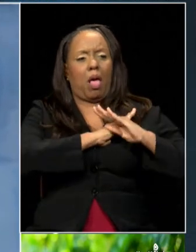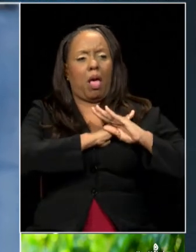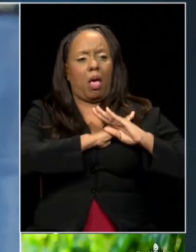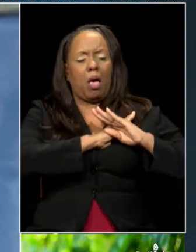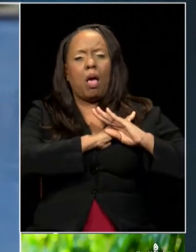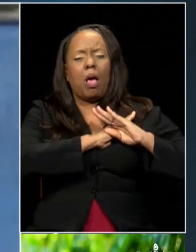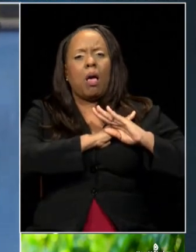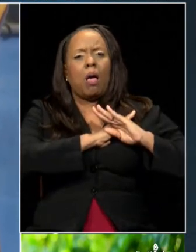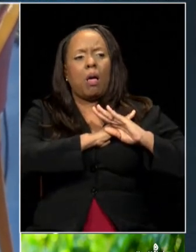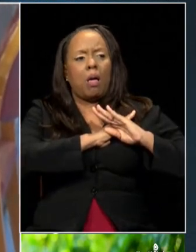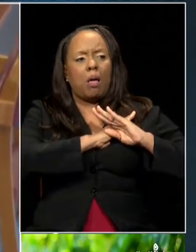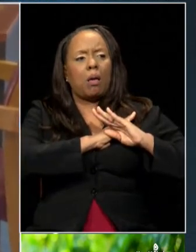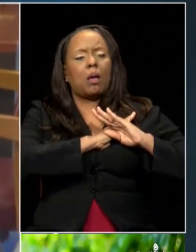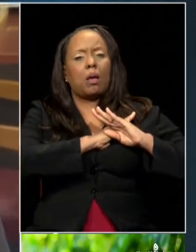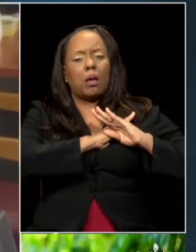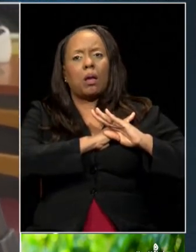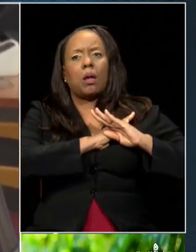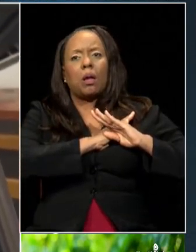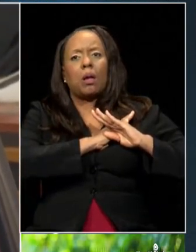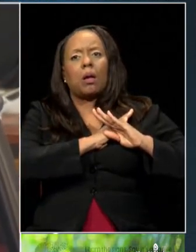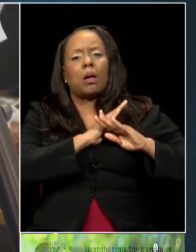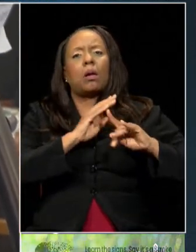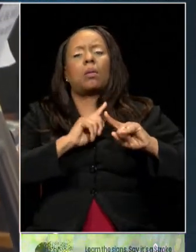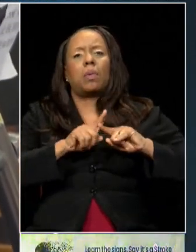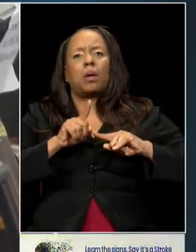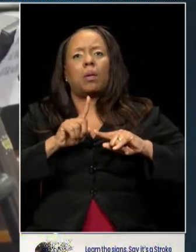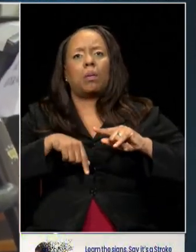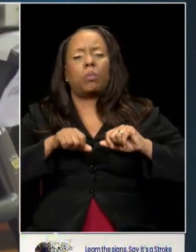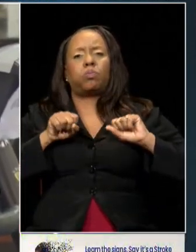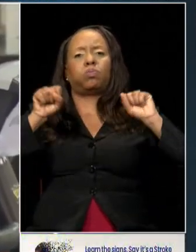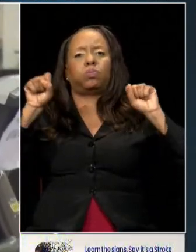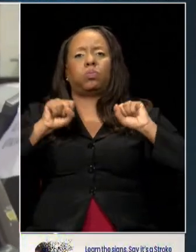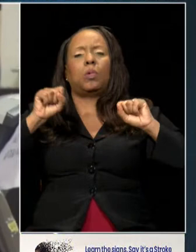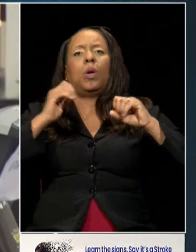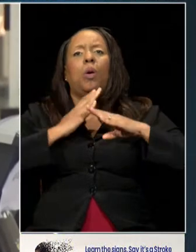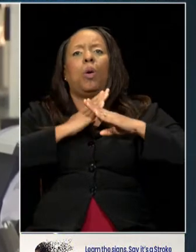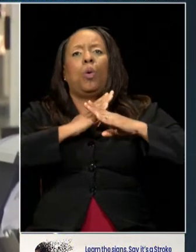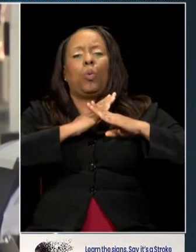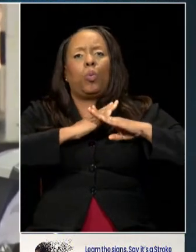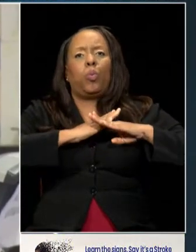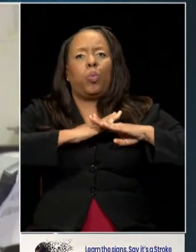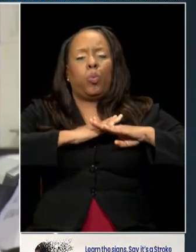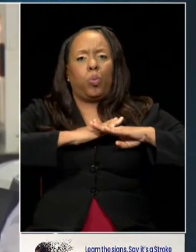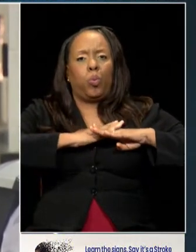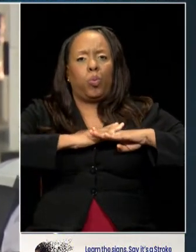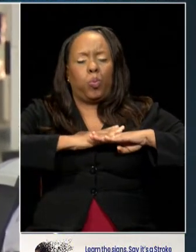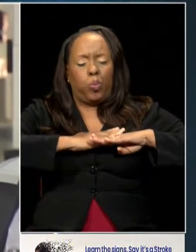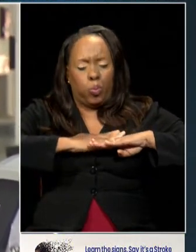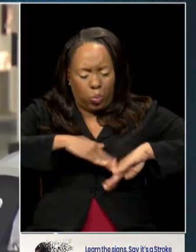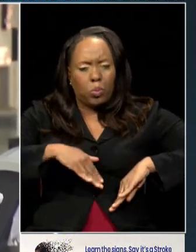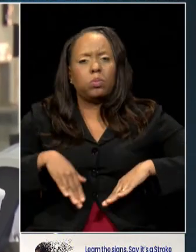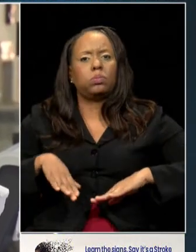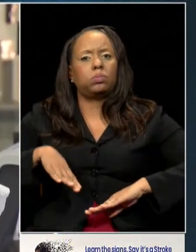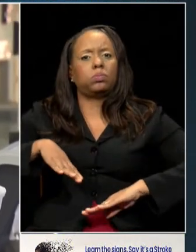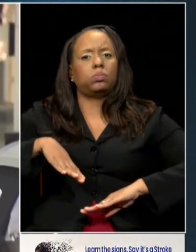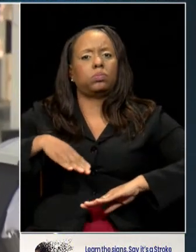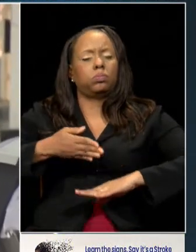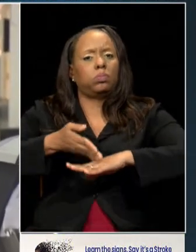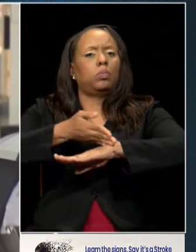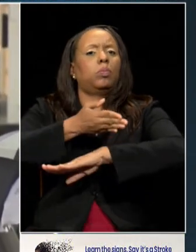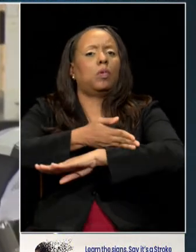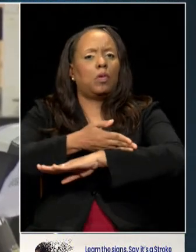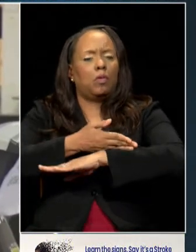this thing where it creates blood vessels to bypass that blockage and improve the blood supply to the heart